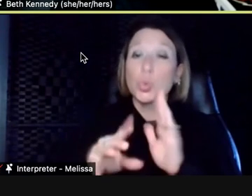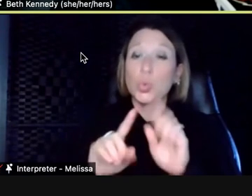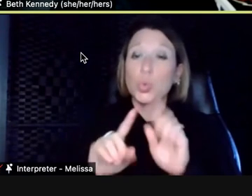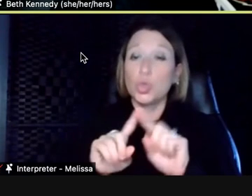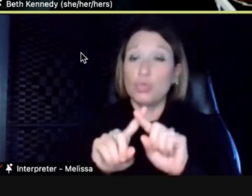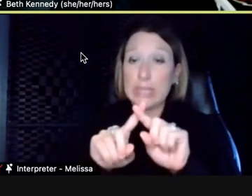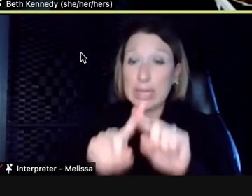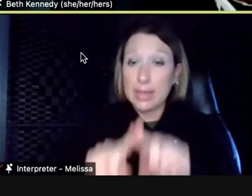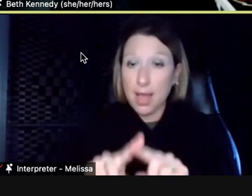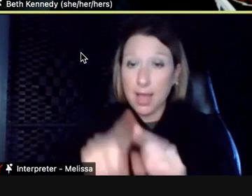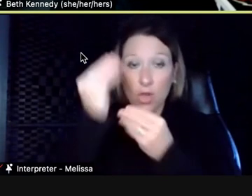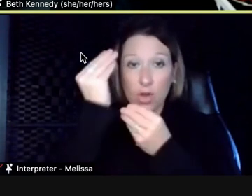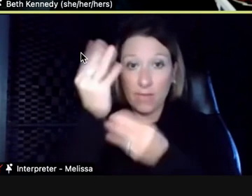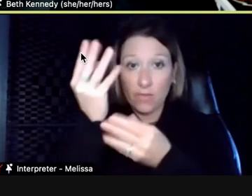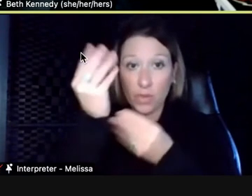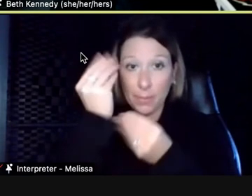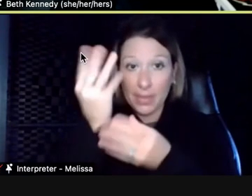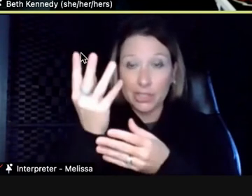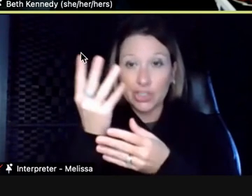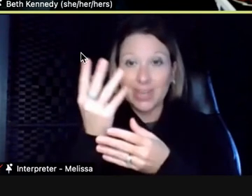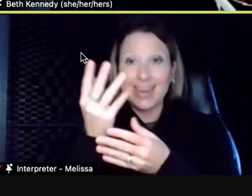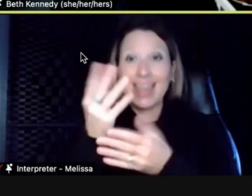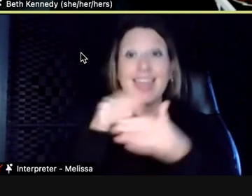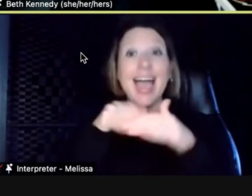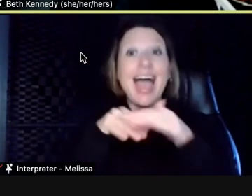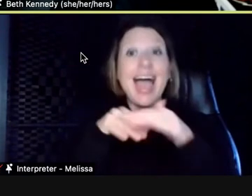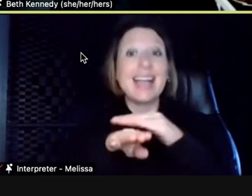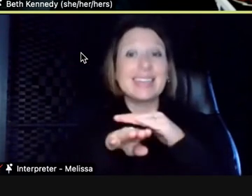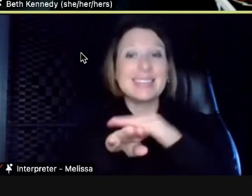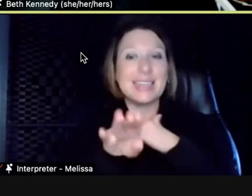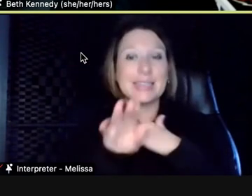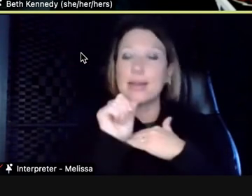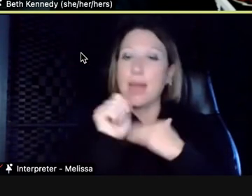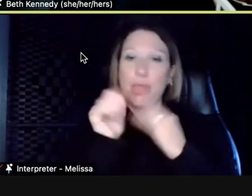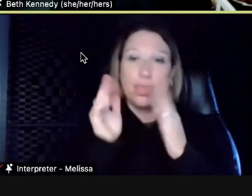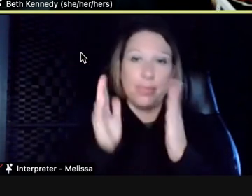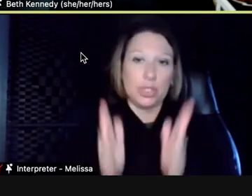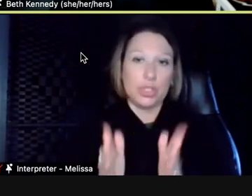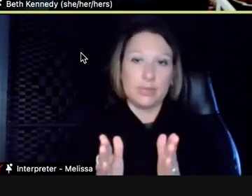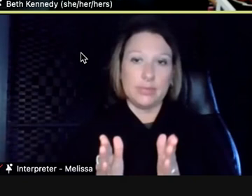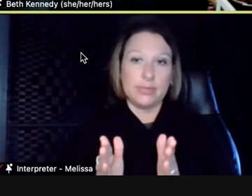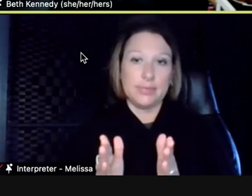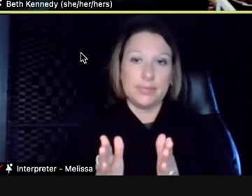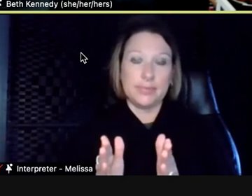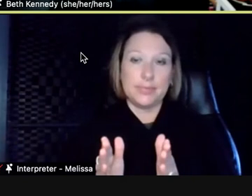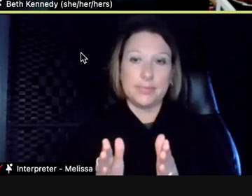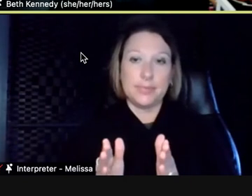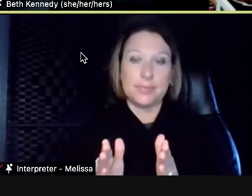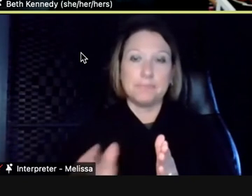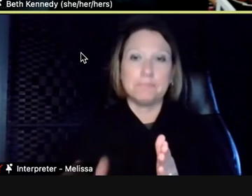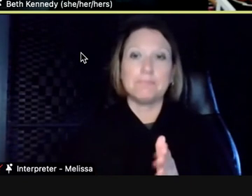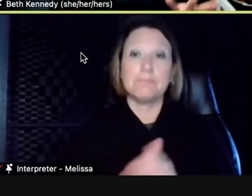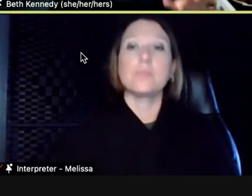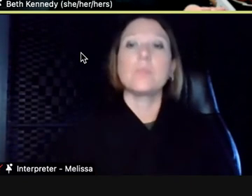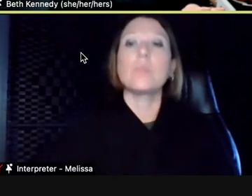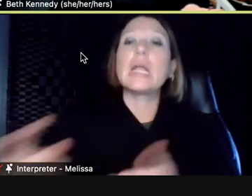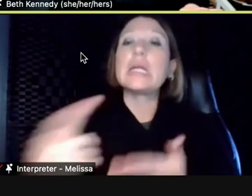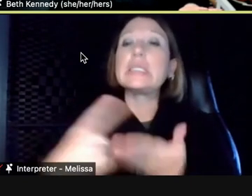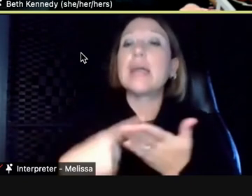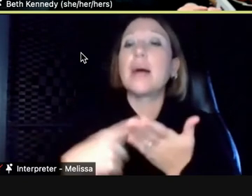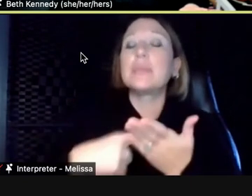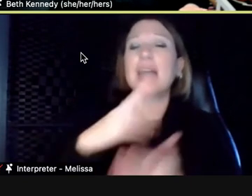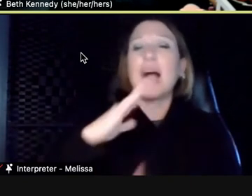information and the access, not the person. So sometimes the pushback is, okay, I